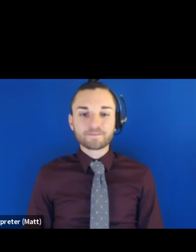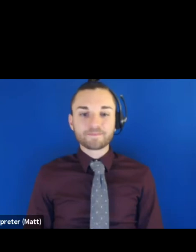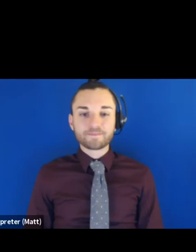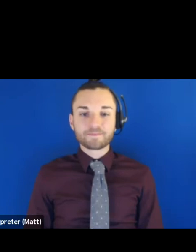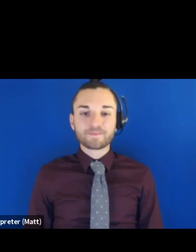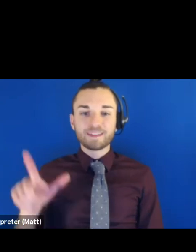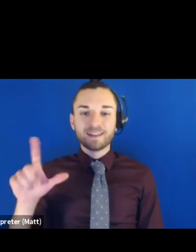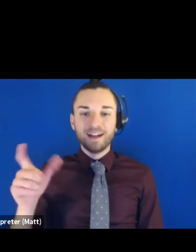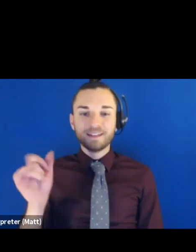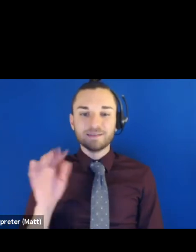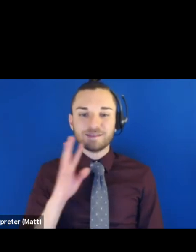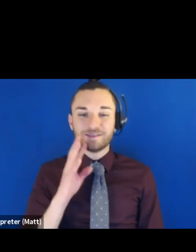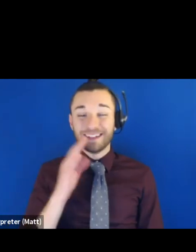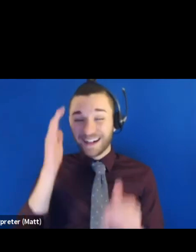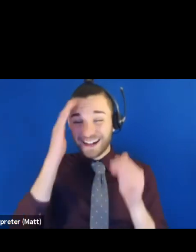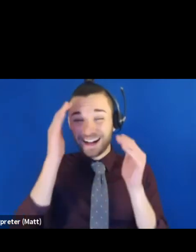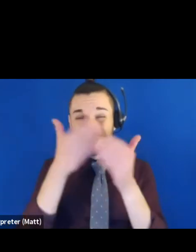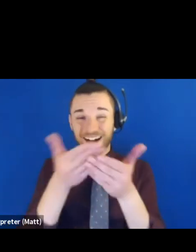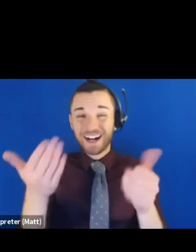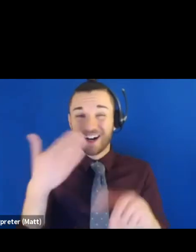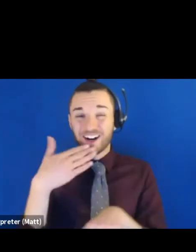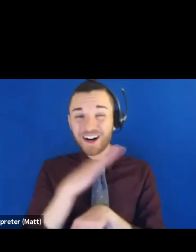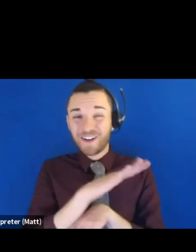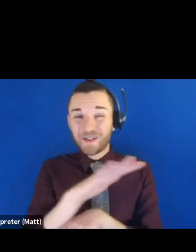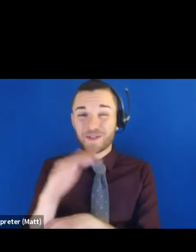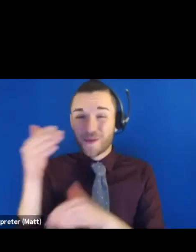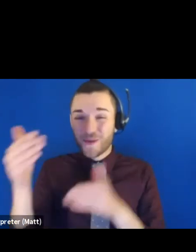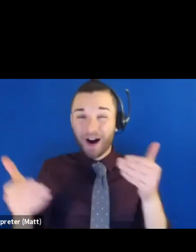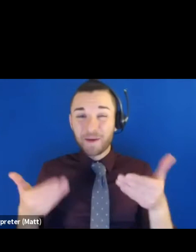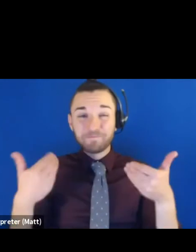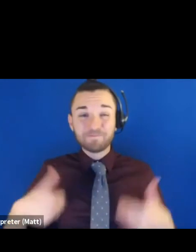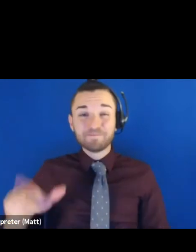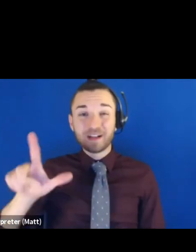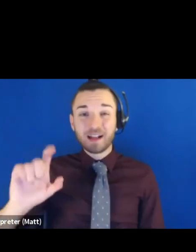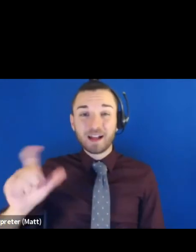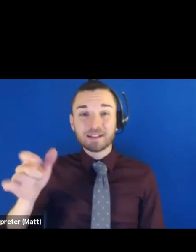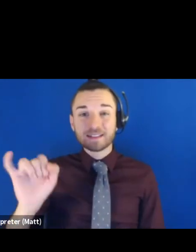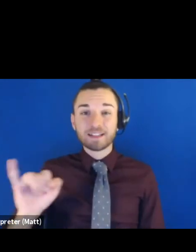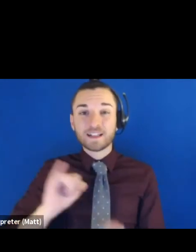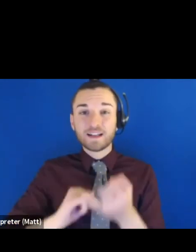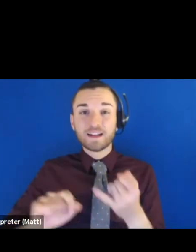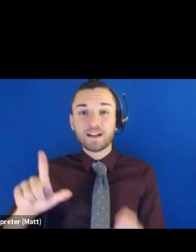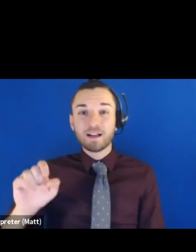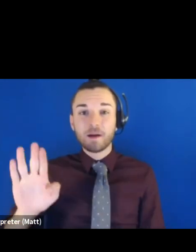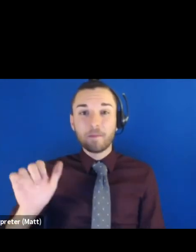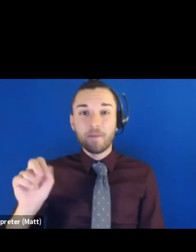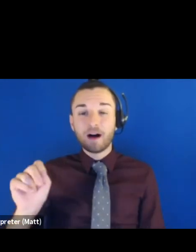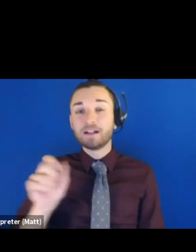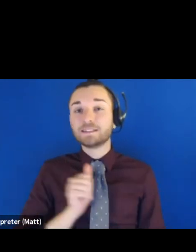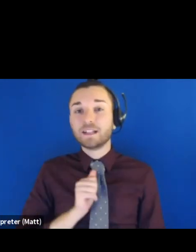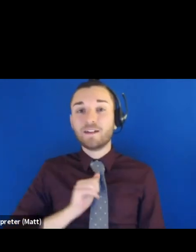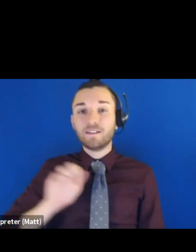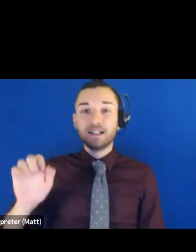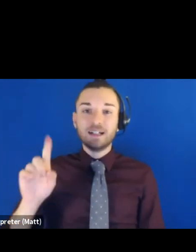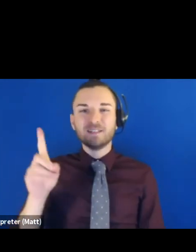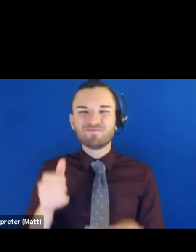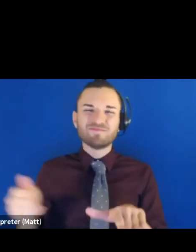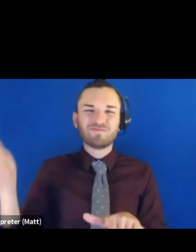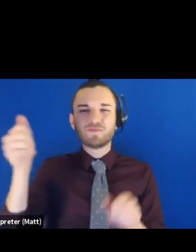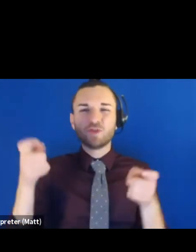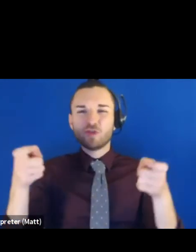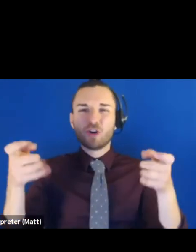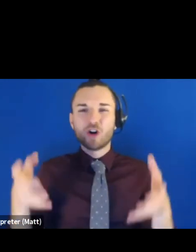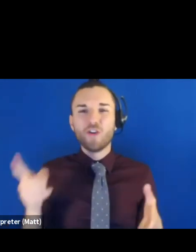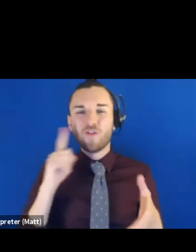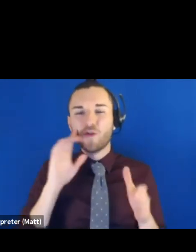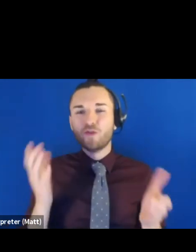Hi, everybody. Good afternoon and welcome. My name is Lexi Leban. I'm the executive director of the Jewish Film Institute,